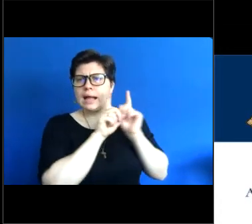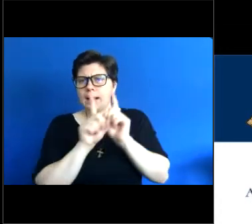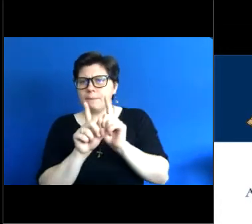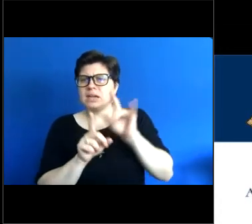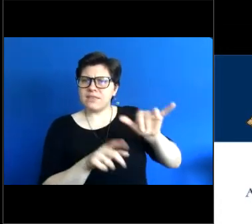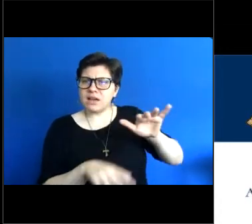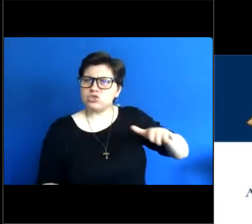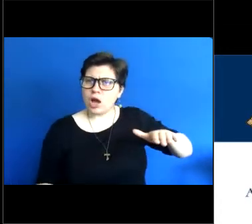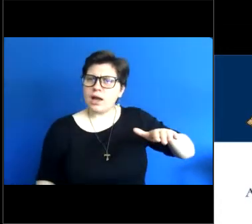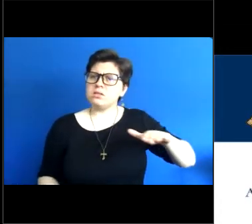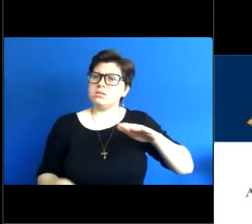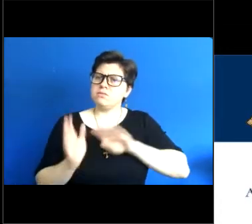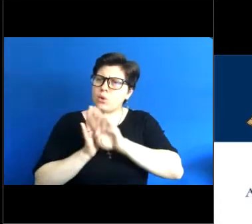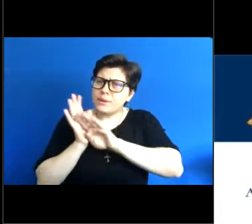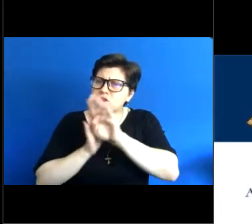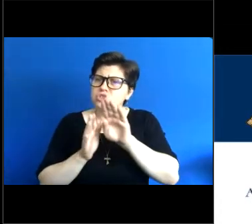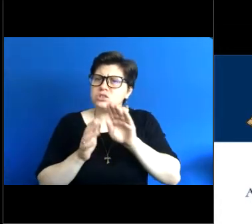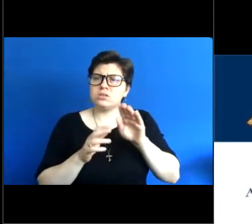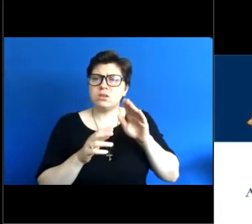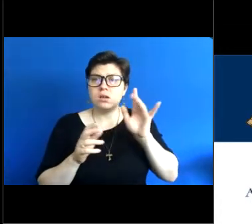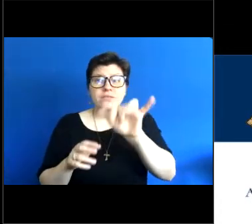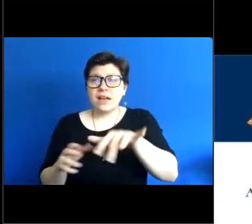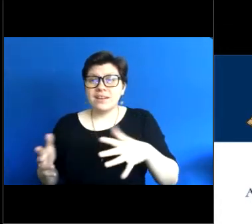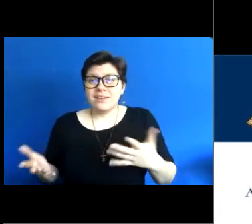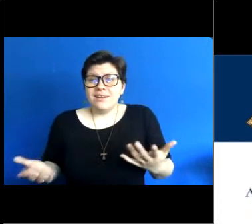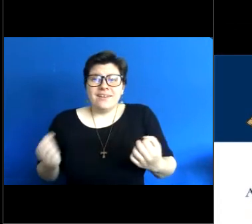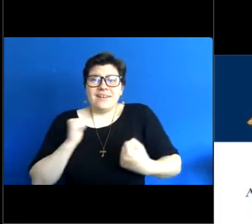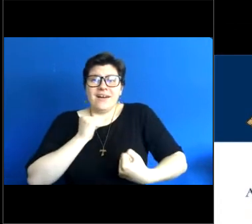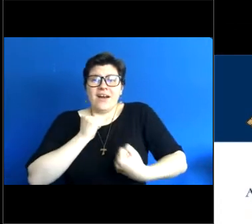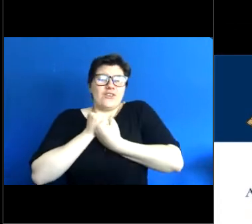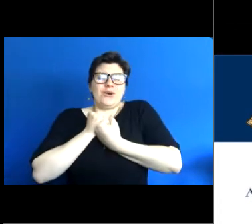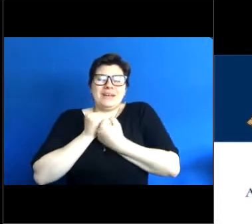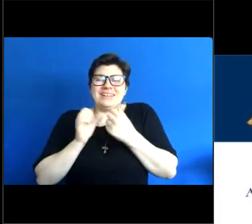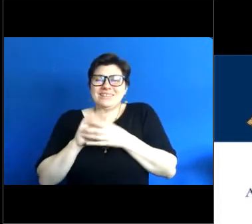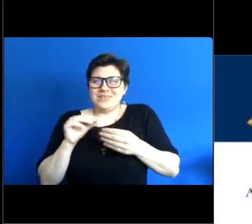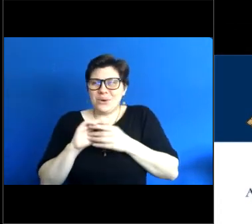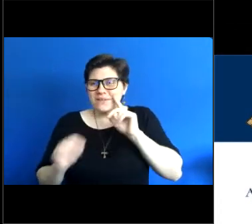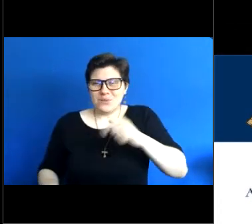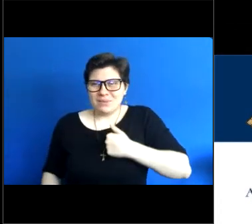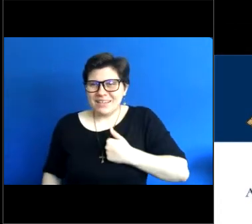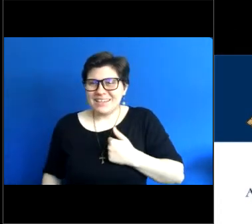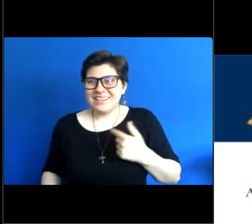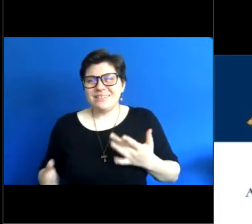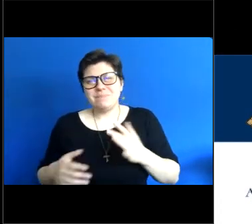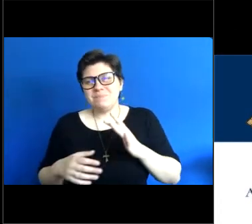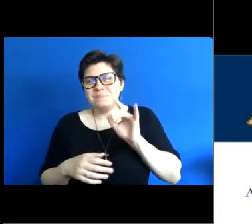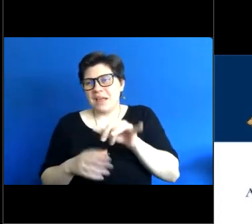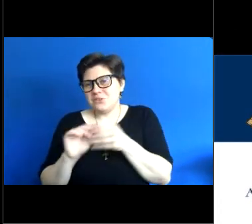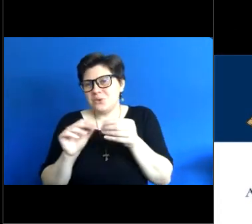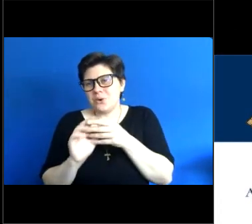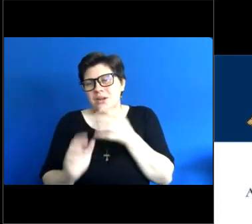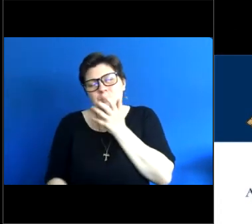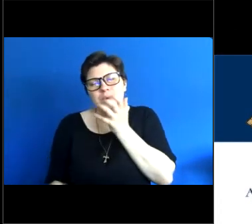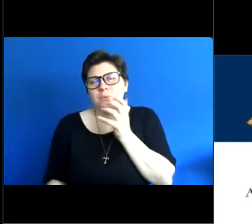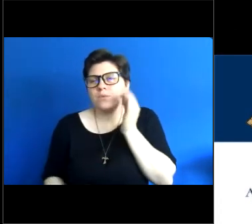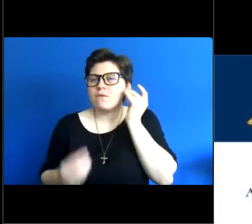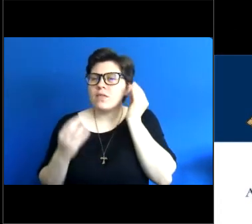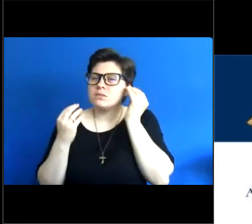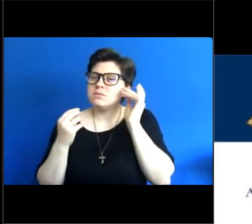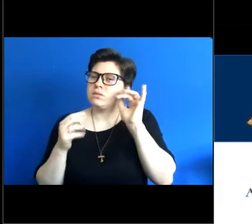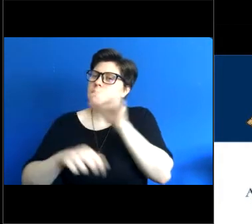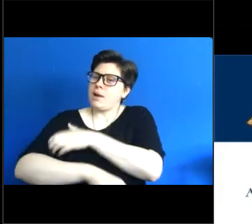continued formation. So it's such an affirming story for me in general to reflect on that and the power of